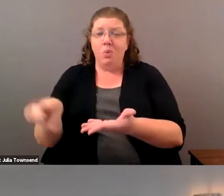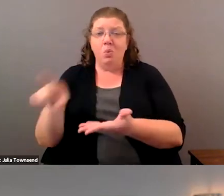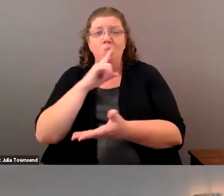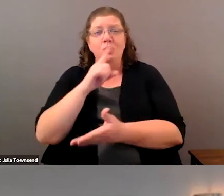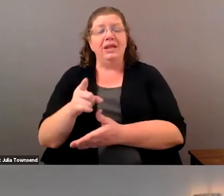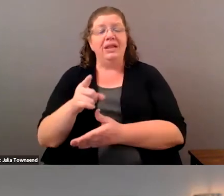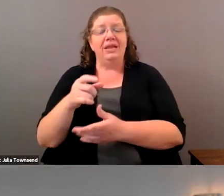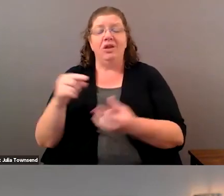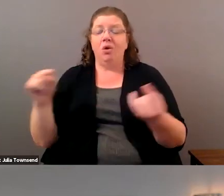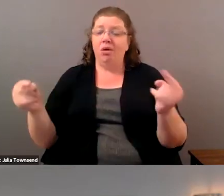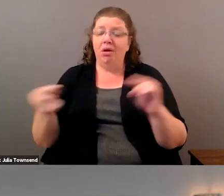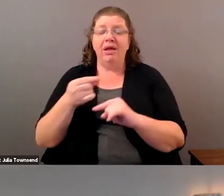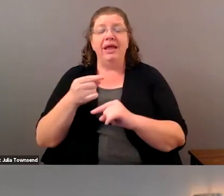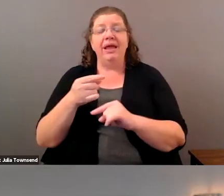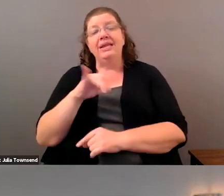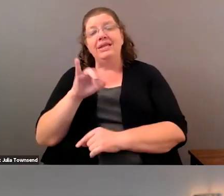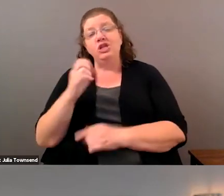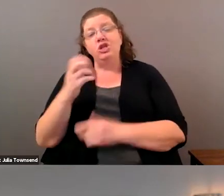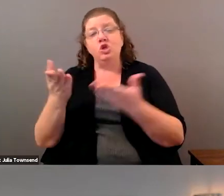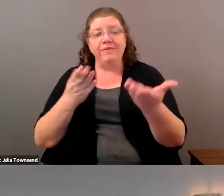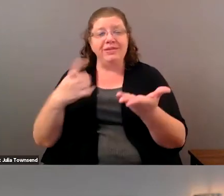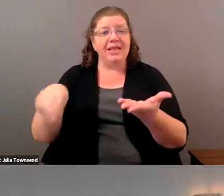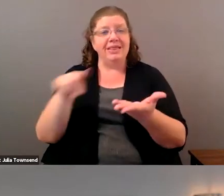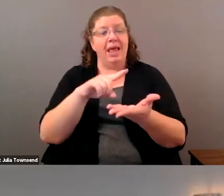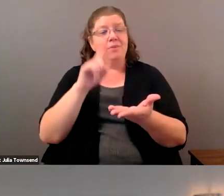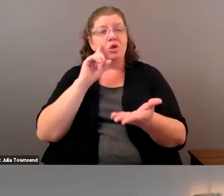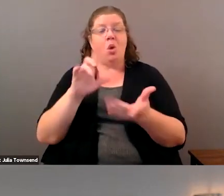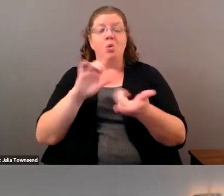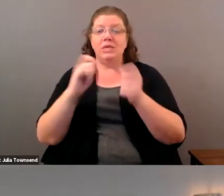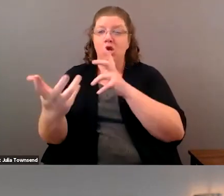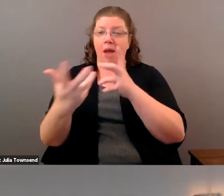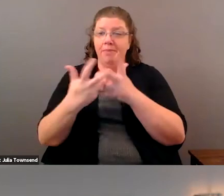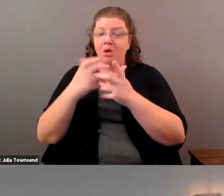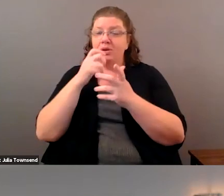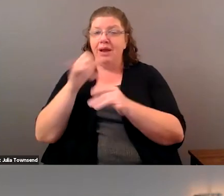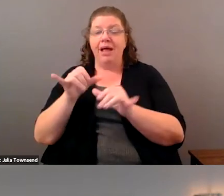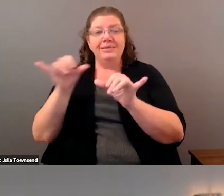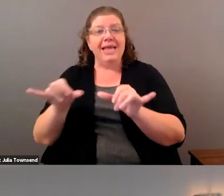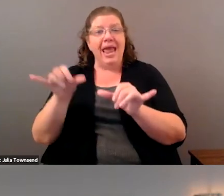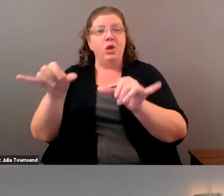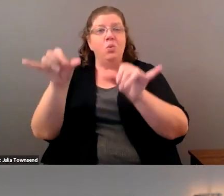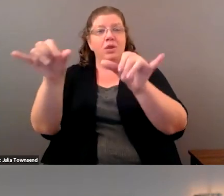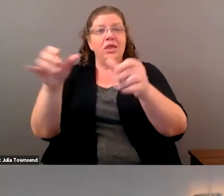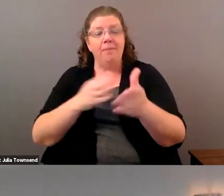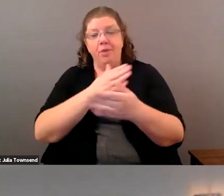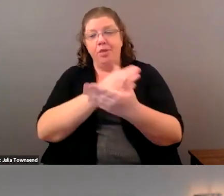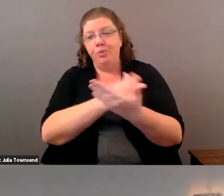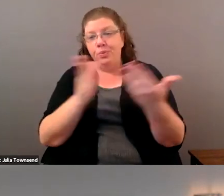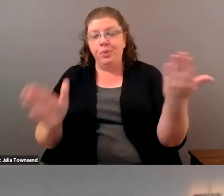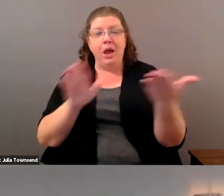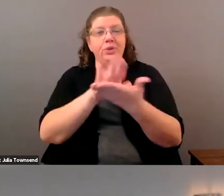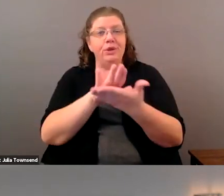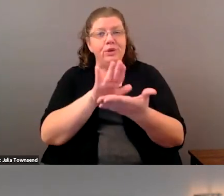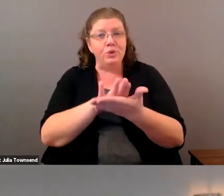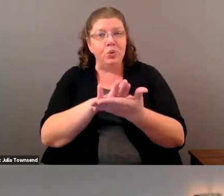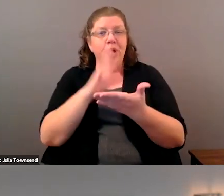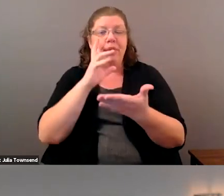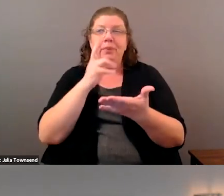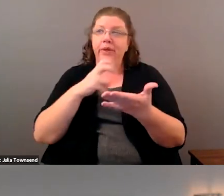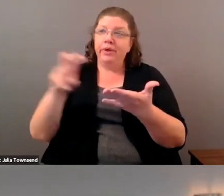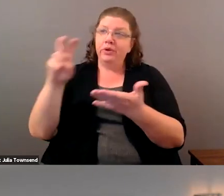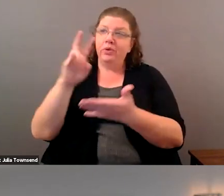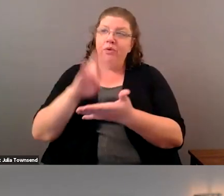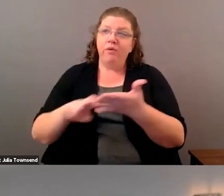not getting, those accommodations are not tracking with them throughout their career and when they can go on to a